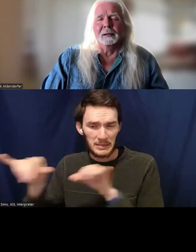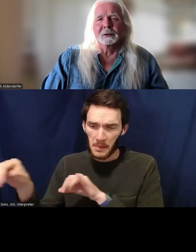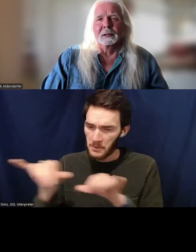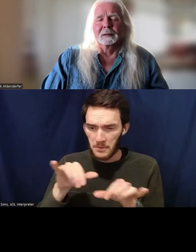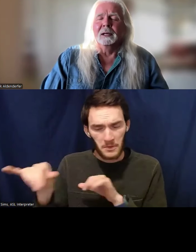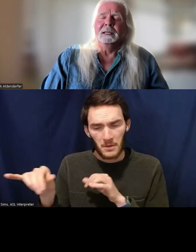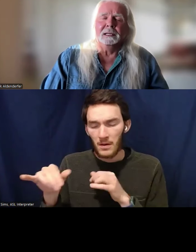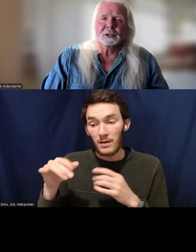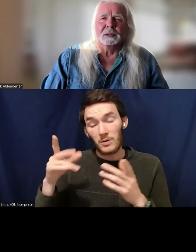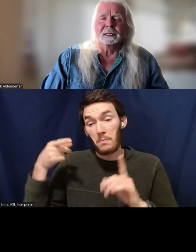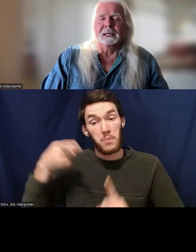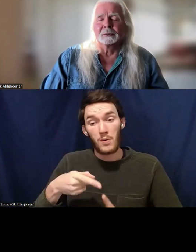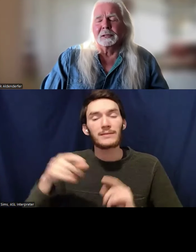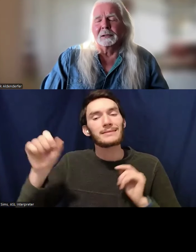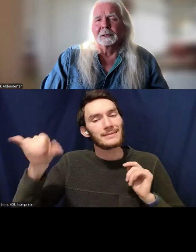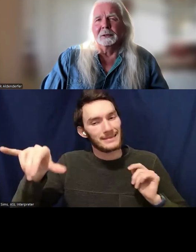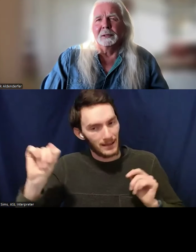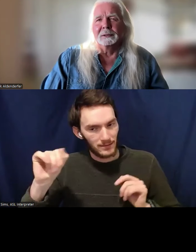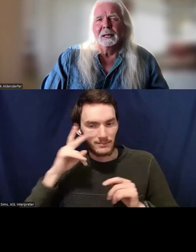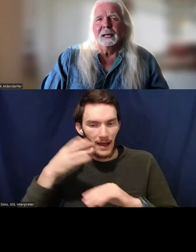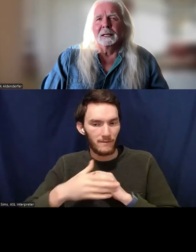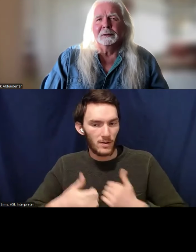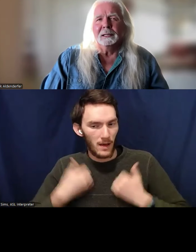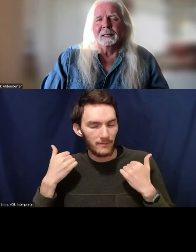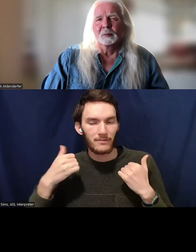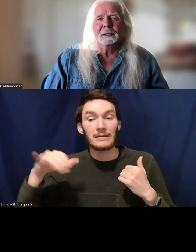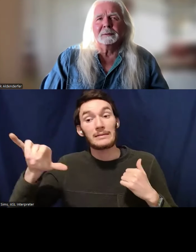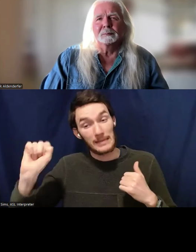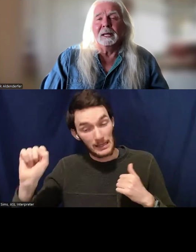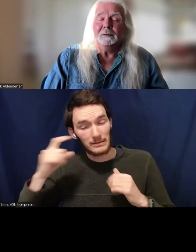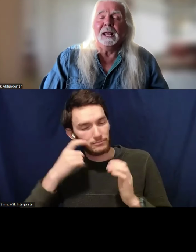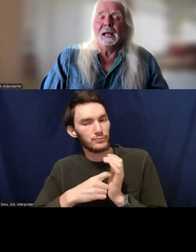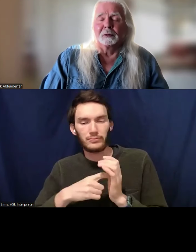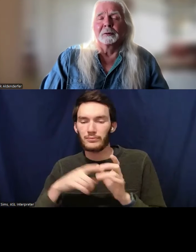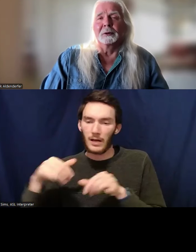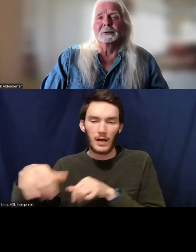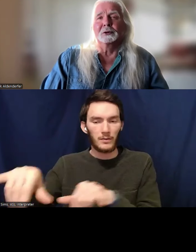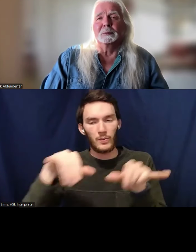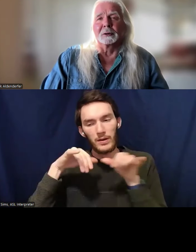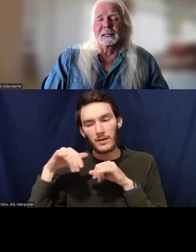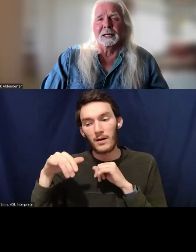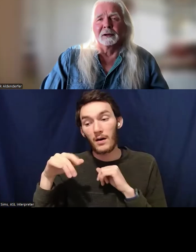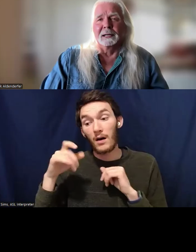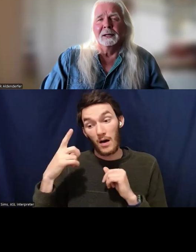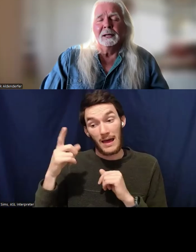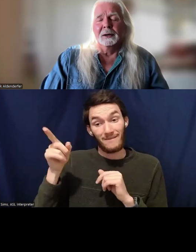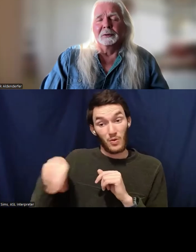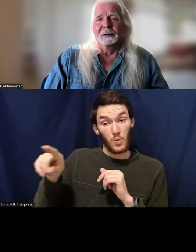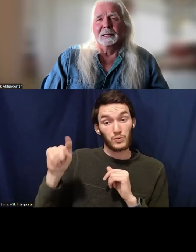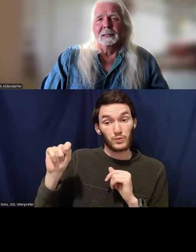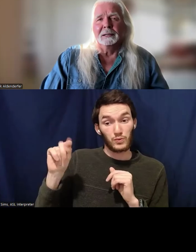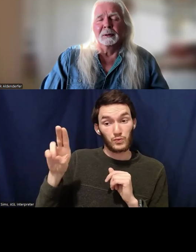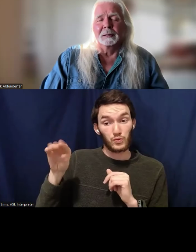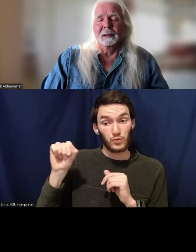see an afterlife. Yes, we see interesting continuities. And I think that once, if ever, those tombs are excavated